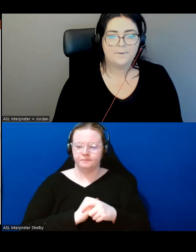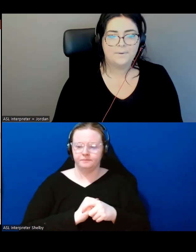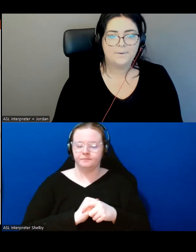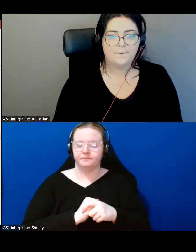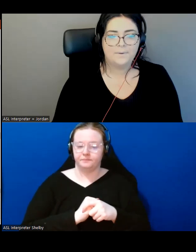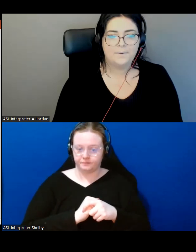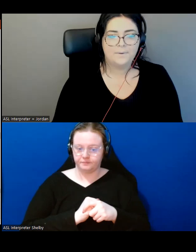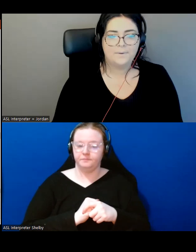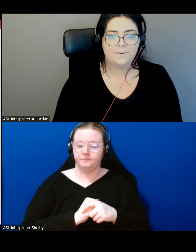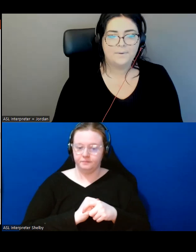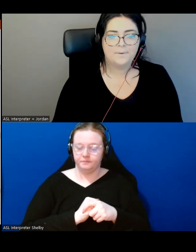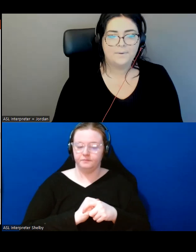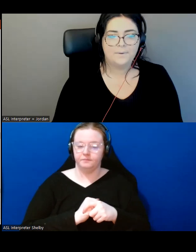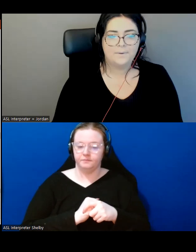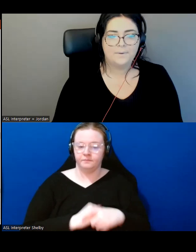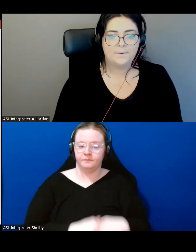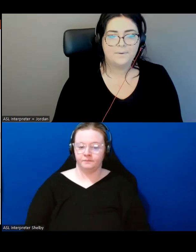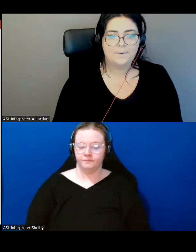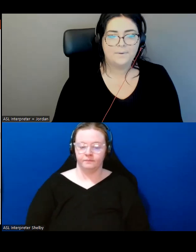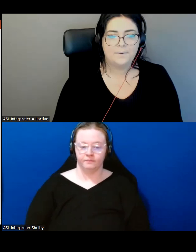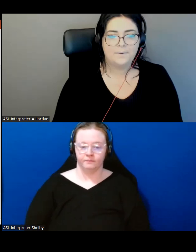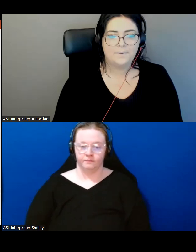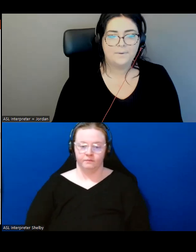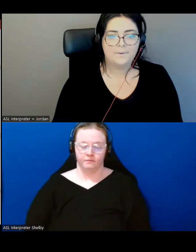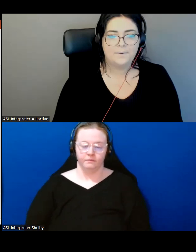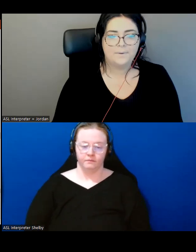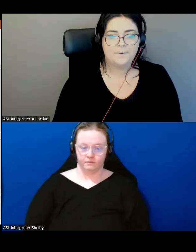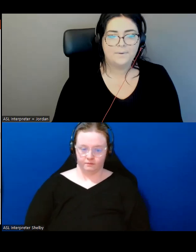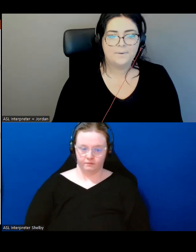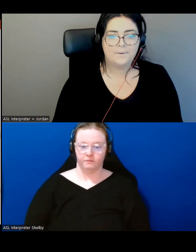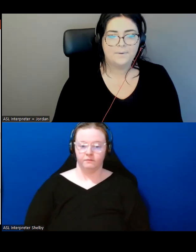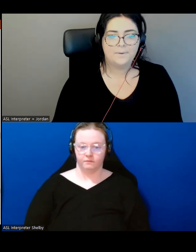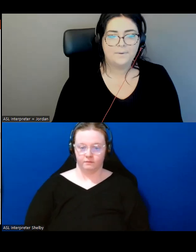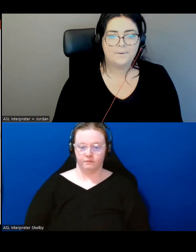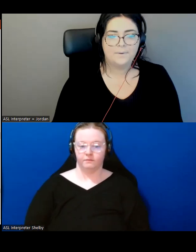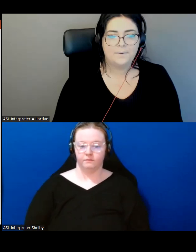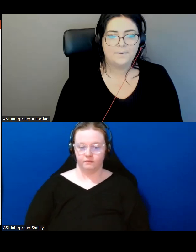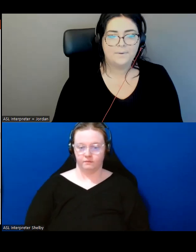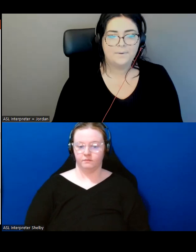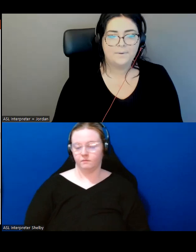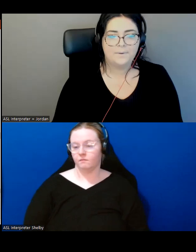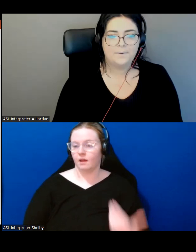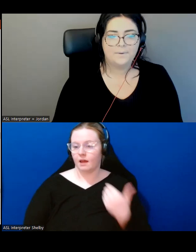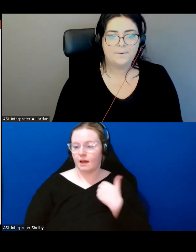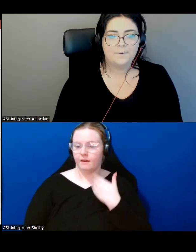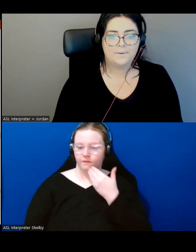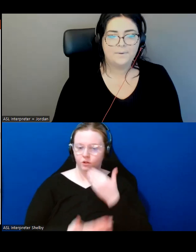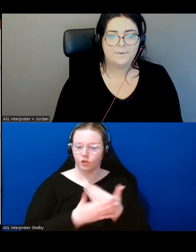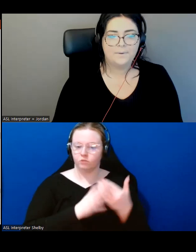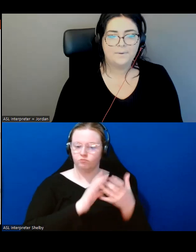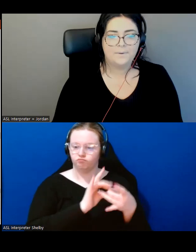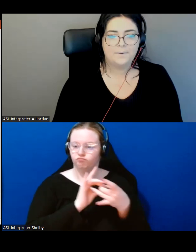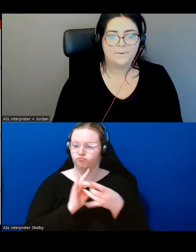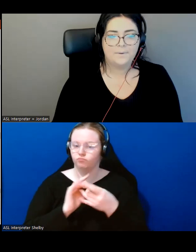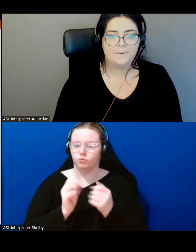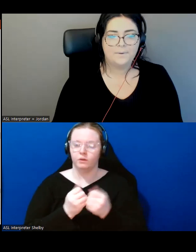we have great relationships with very many seniors groups in our region. Over